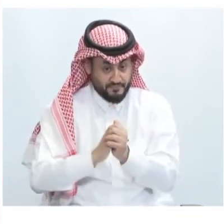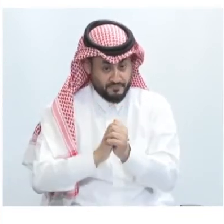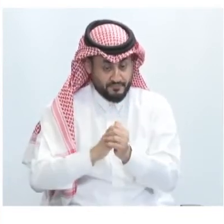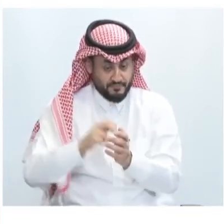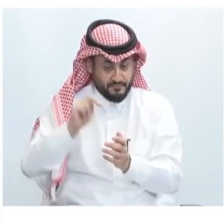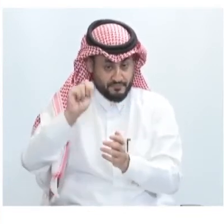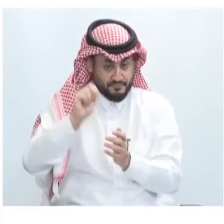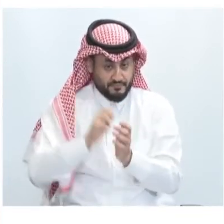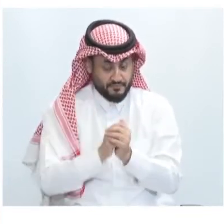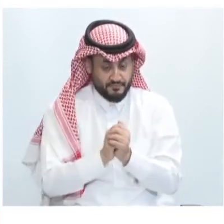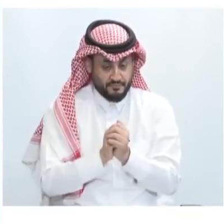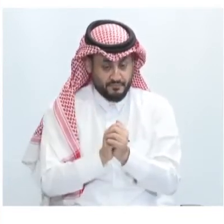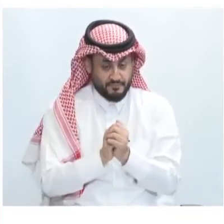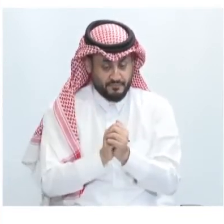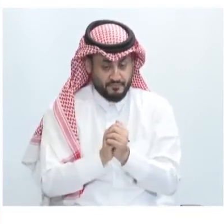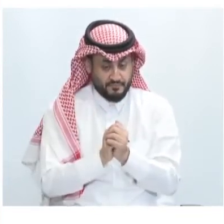N,